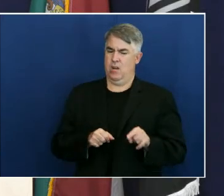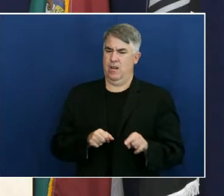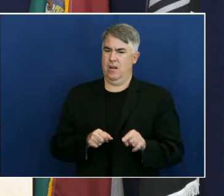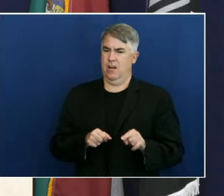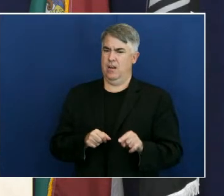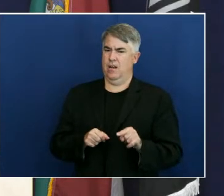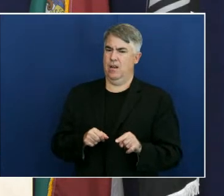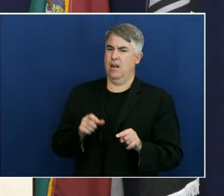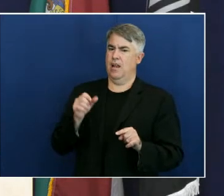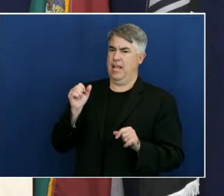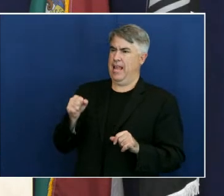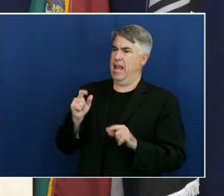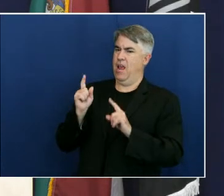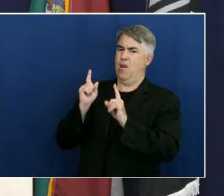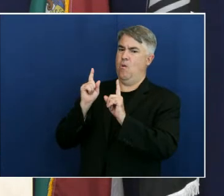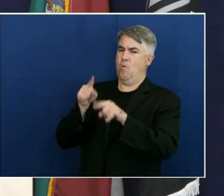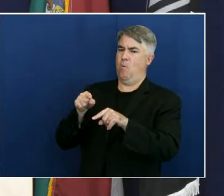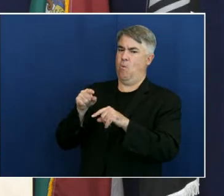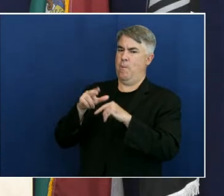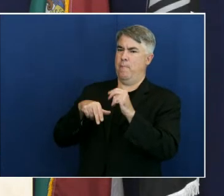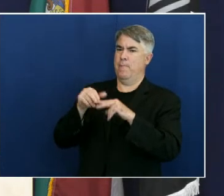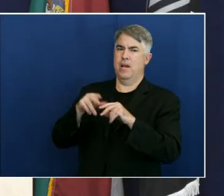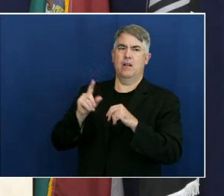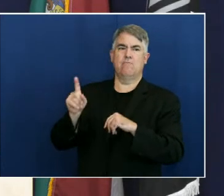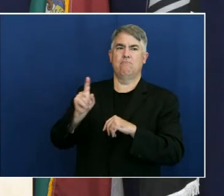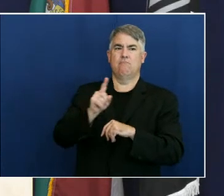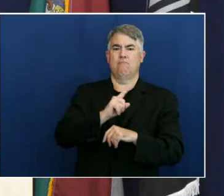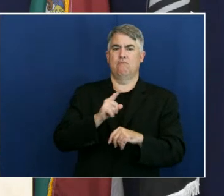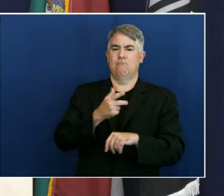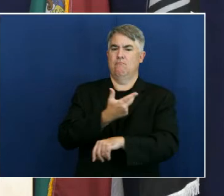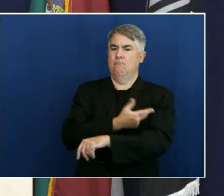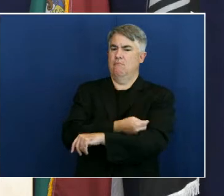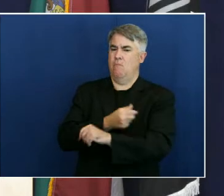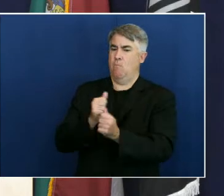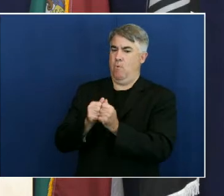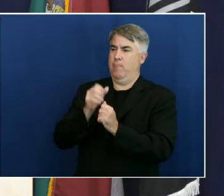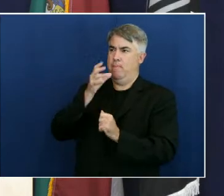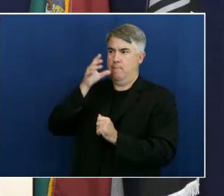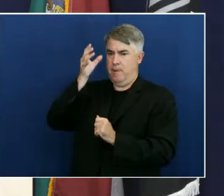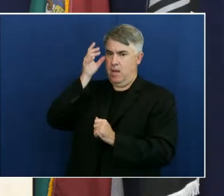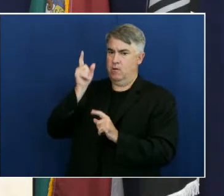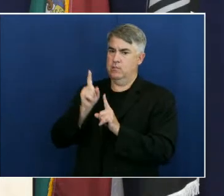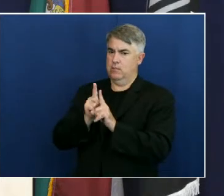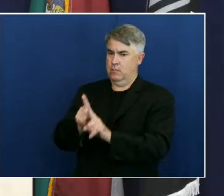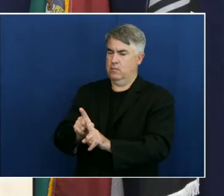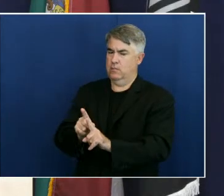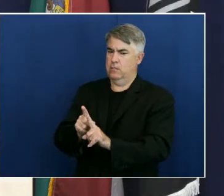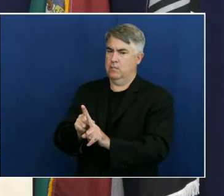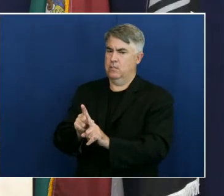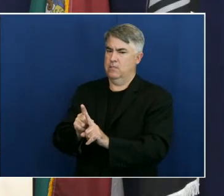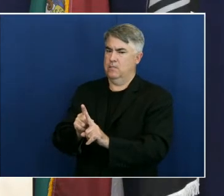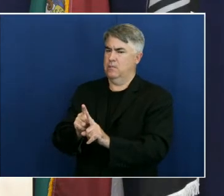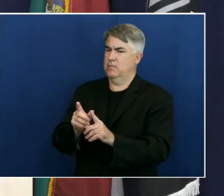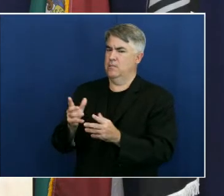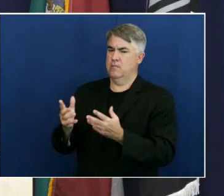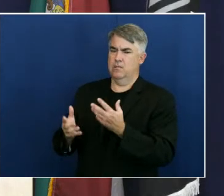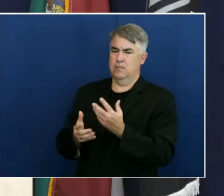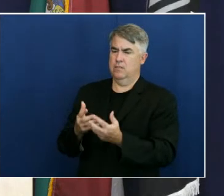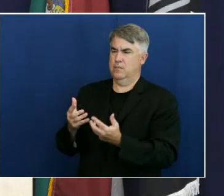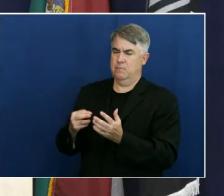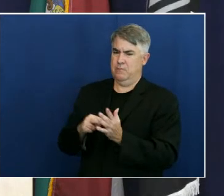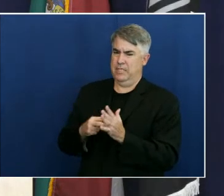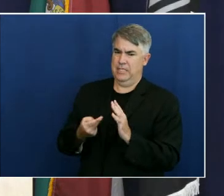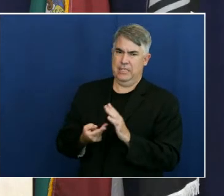static, stable, fixed county sites with a parent or guardian. Is there any plan from county health